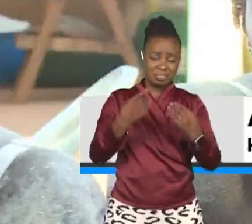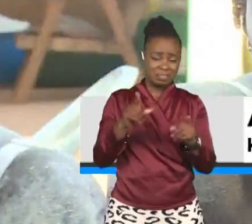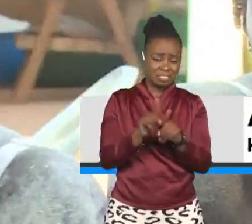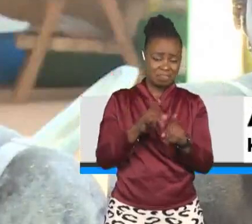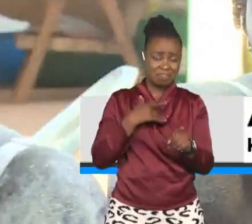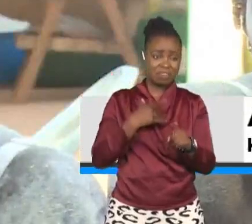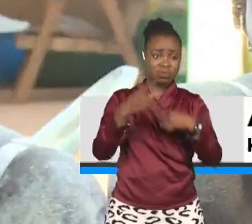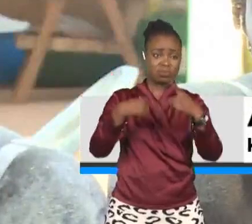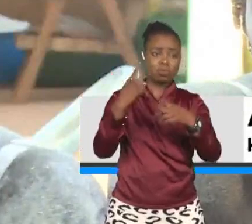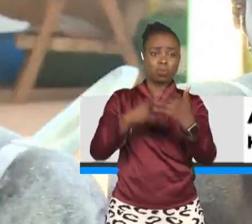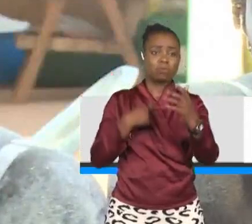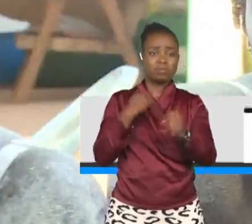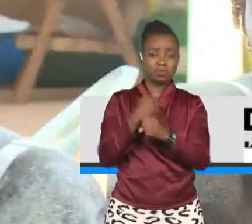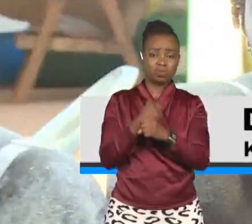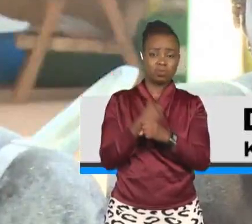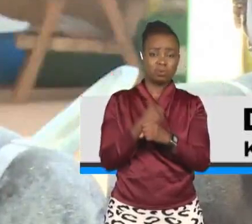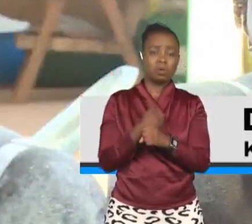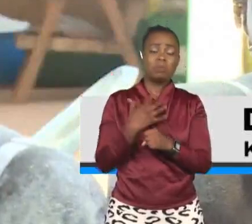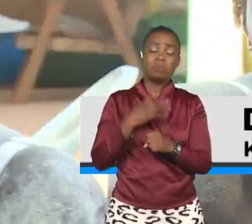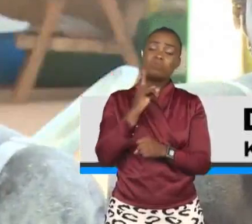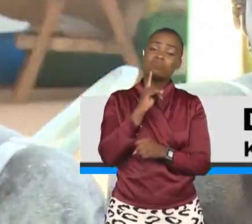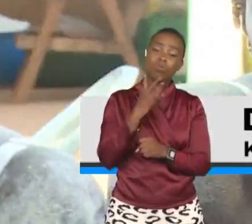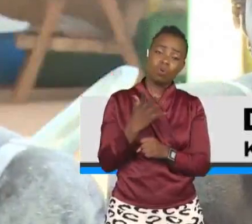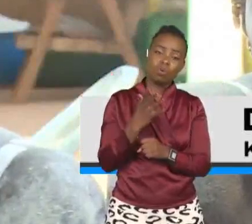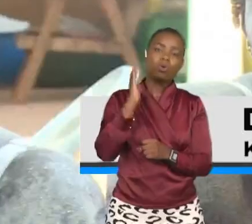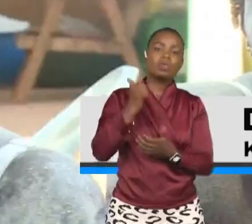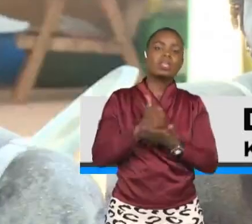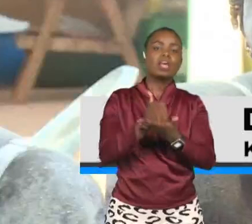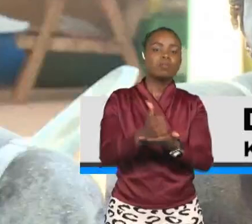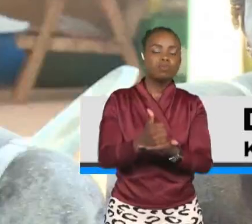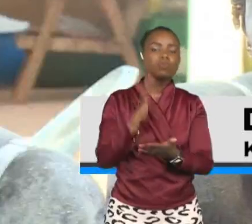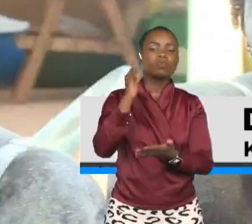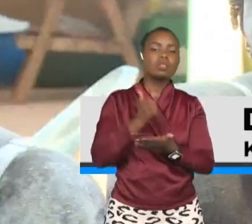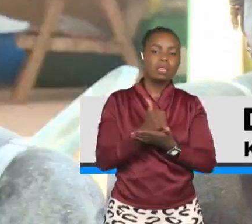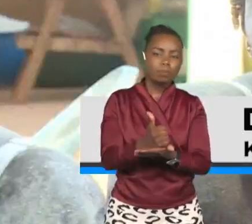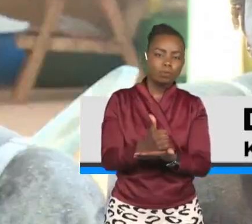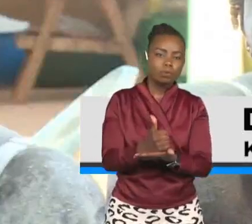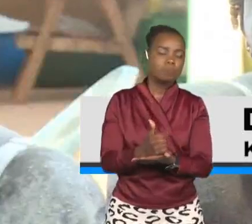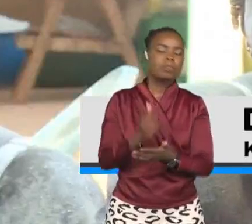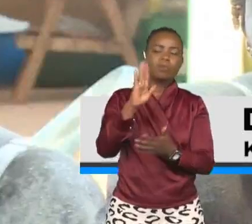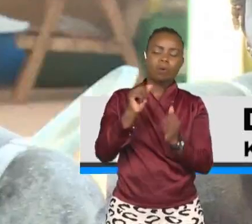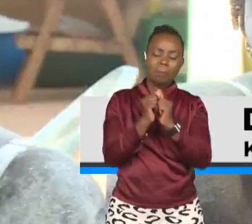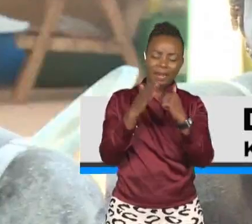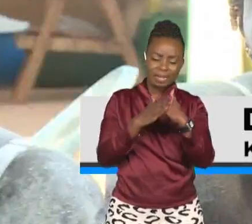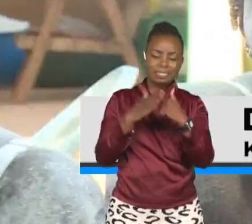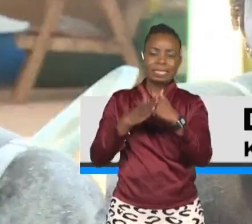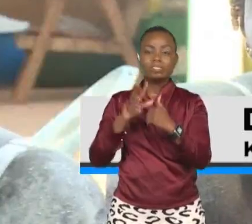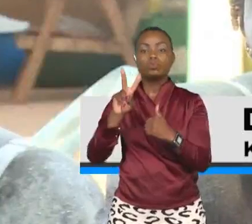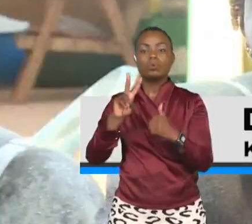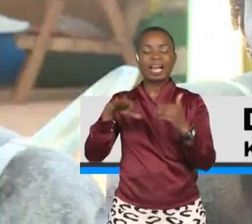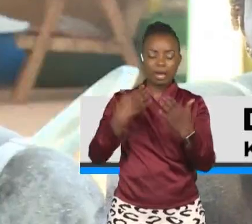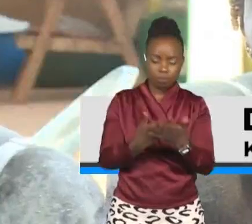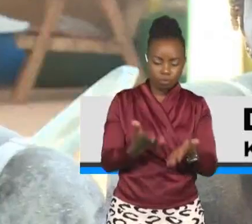doing. Because they always say, we will help you, we will help you. Since 1992 until